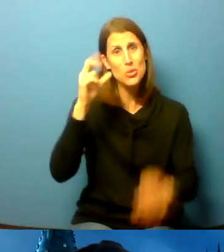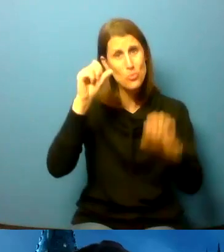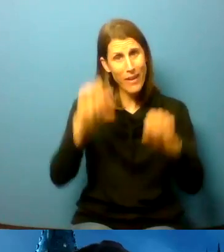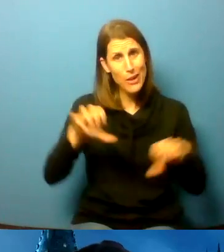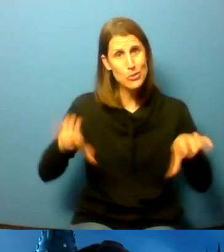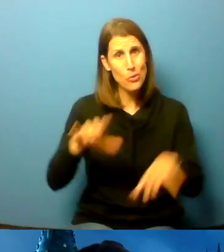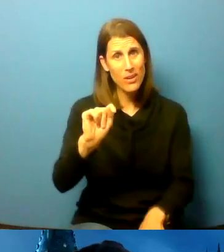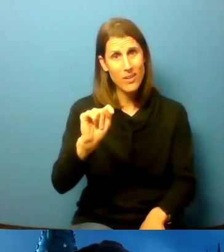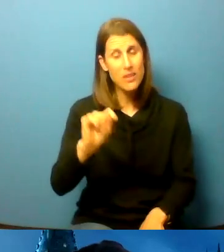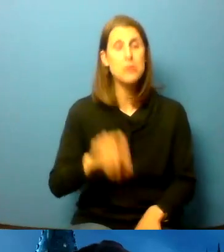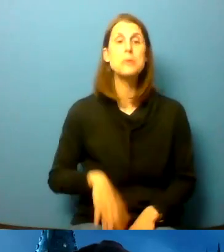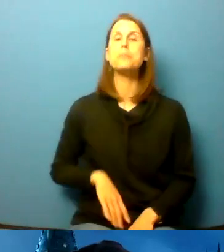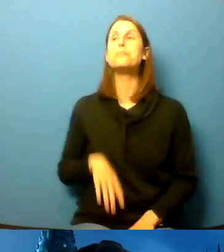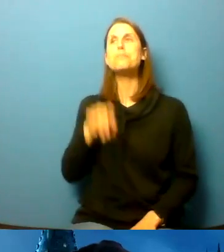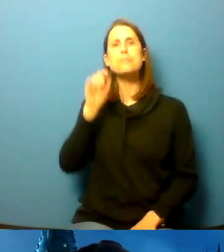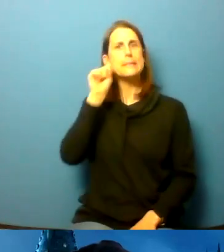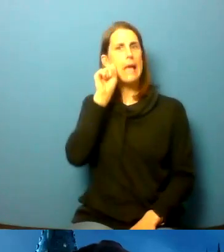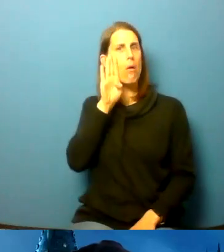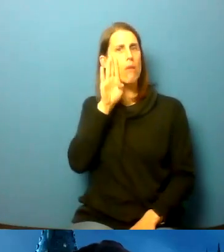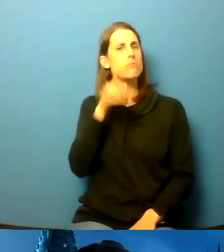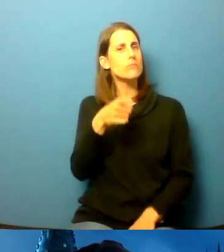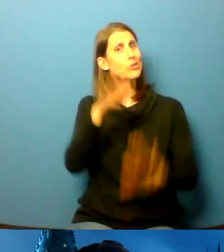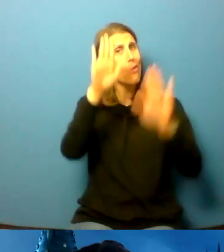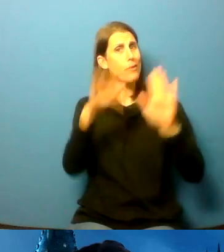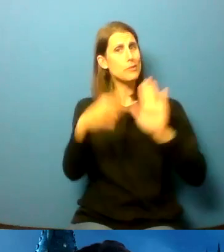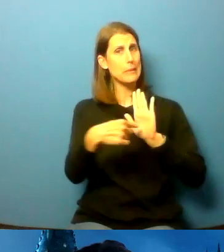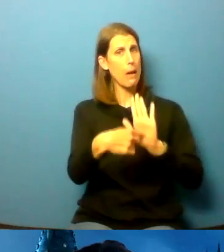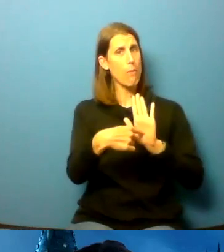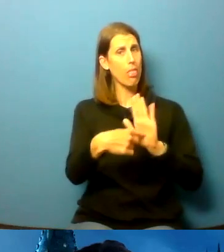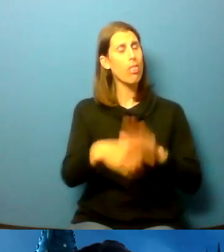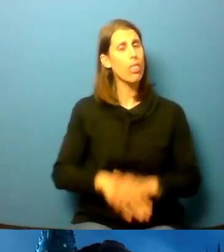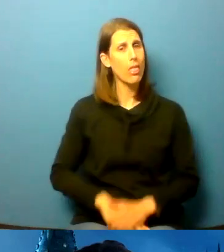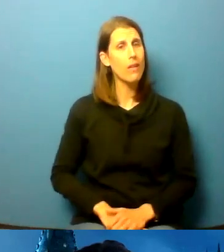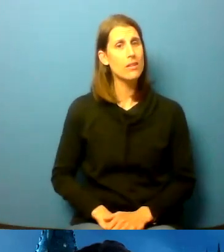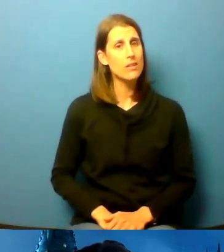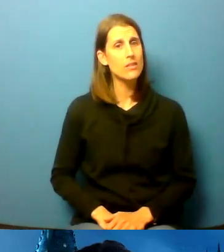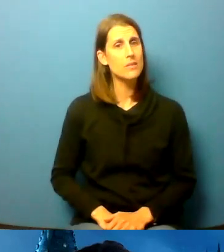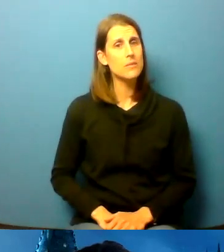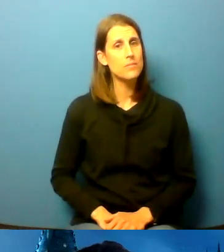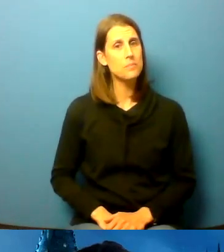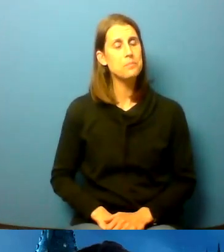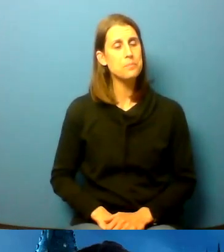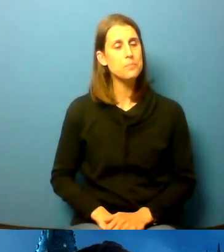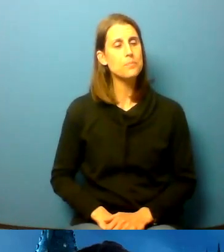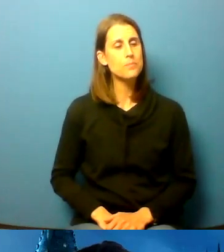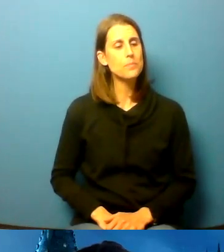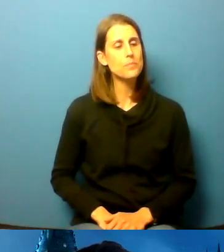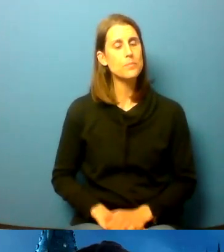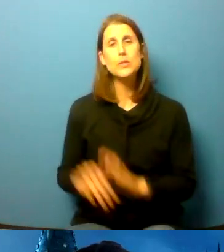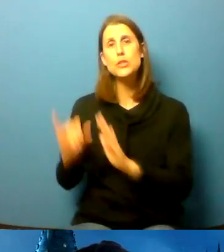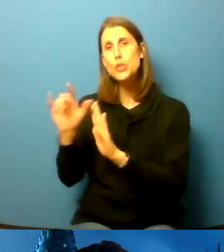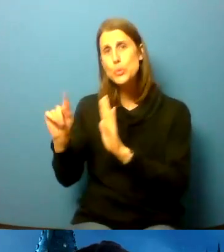I think that's a great example because a lot of the training or instructional videos that are on YouTube and other